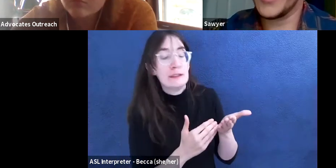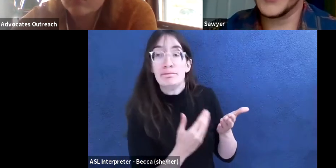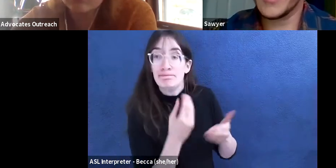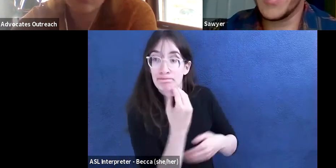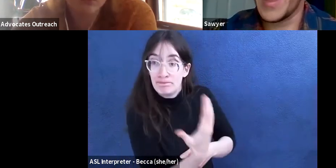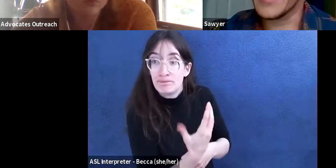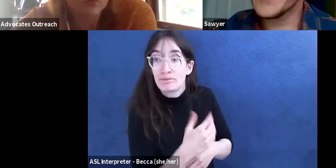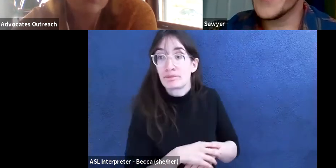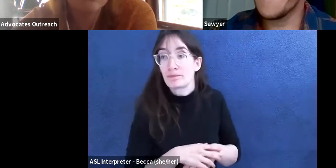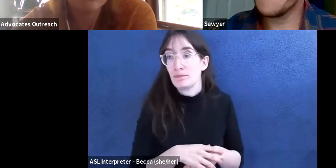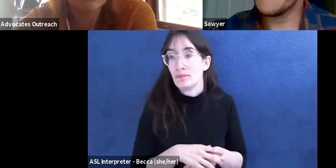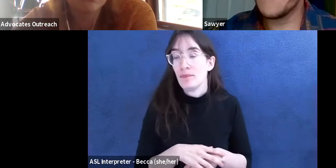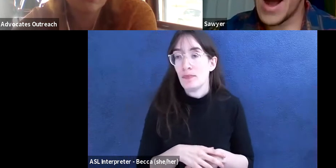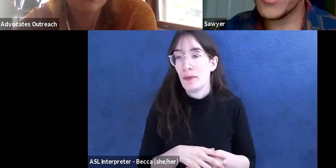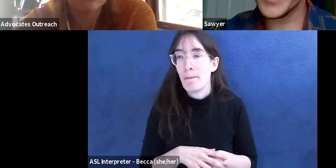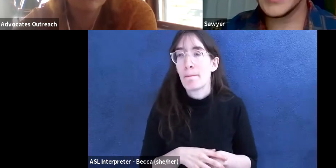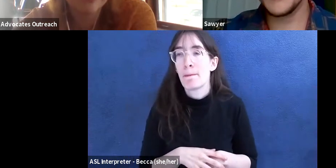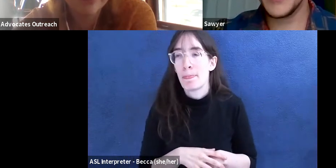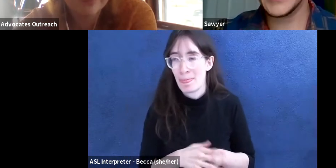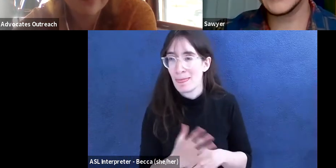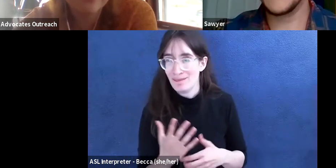So